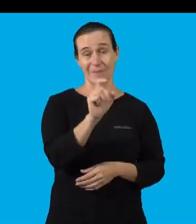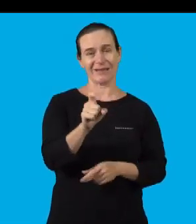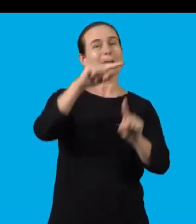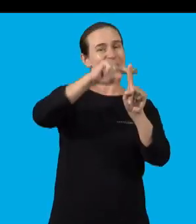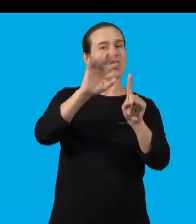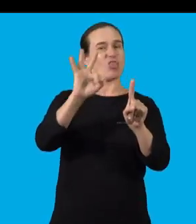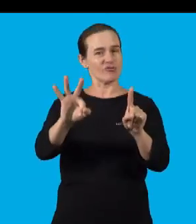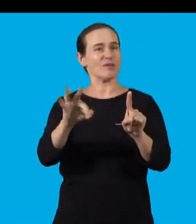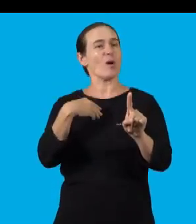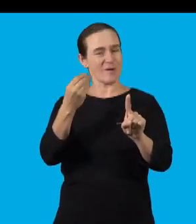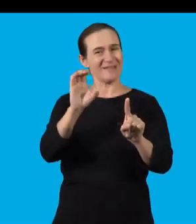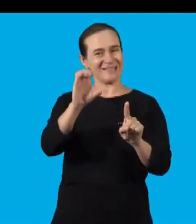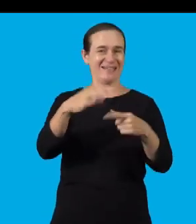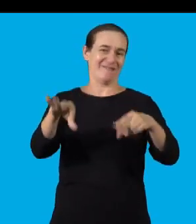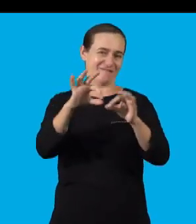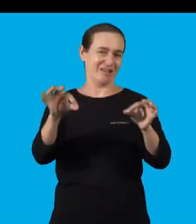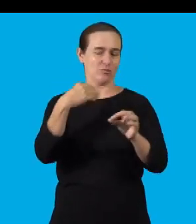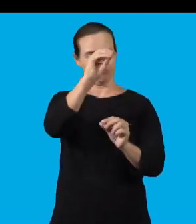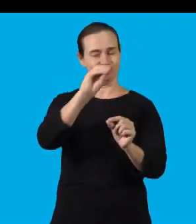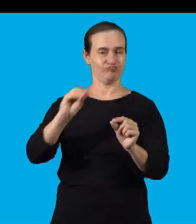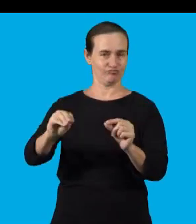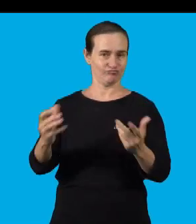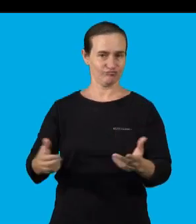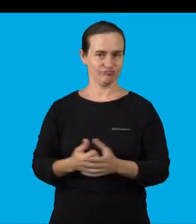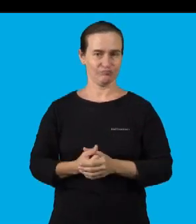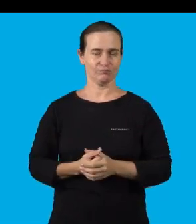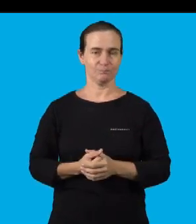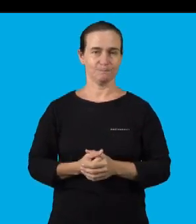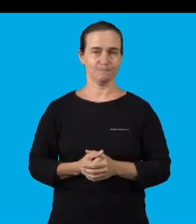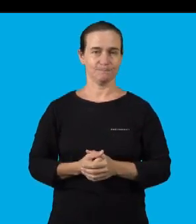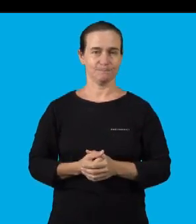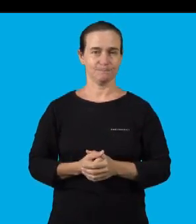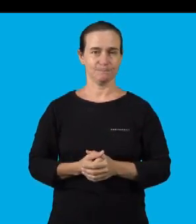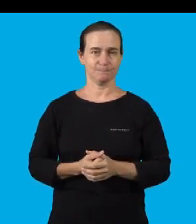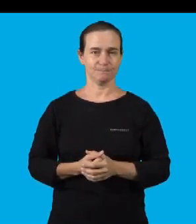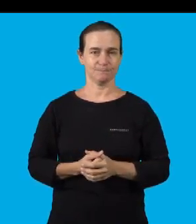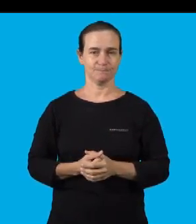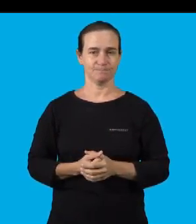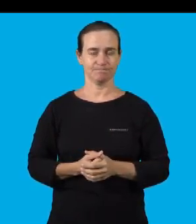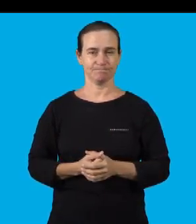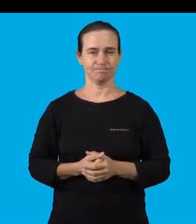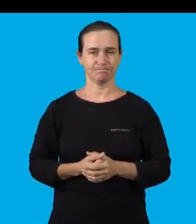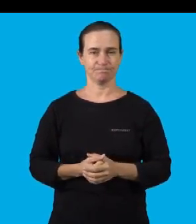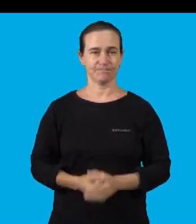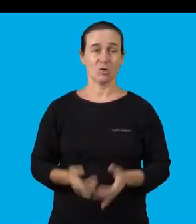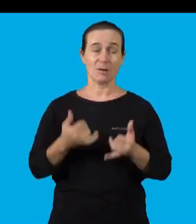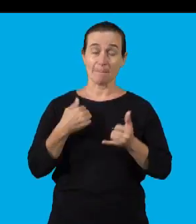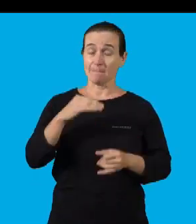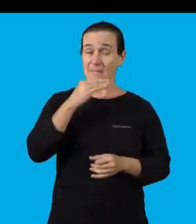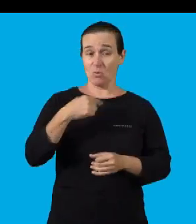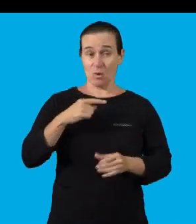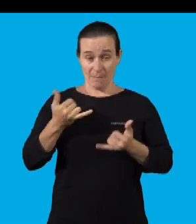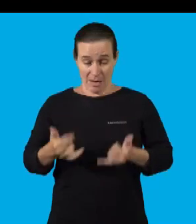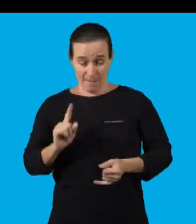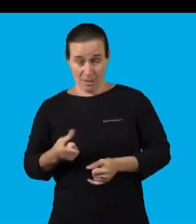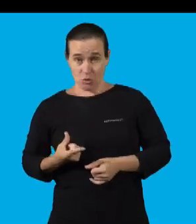mx plus 3, because we already have that value of 3 there, which means now we just need to